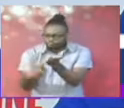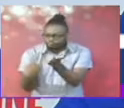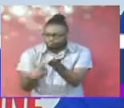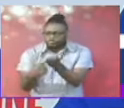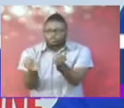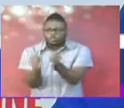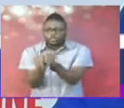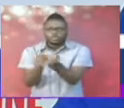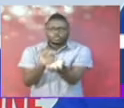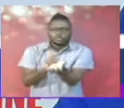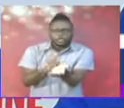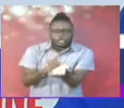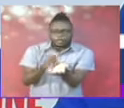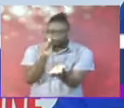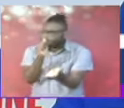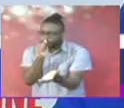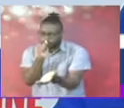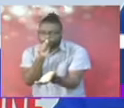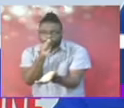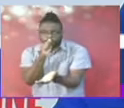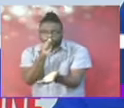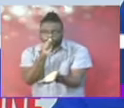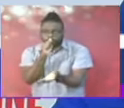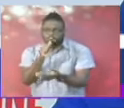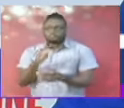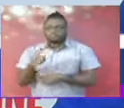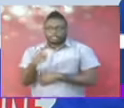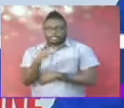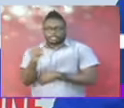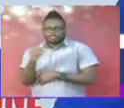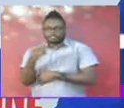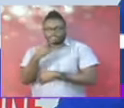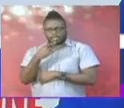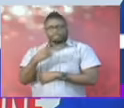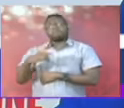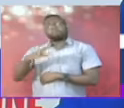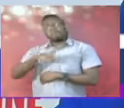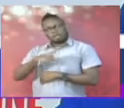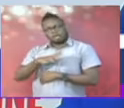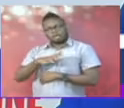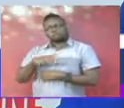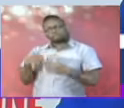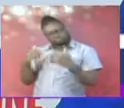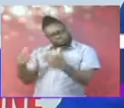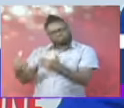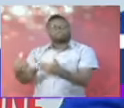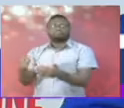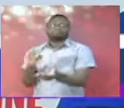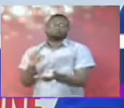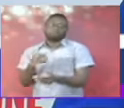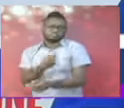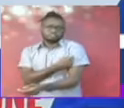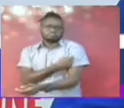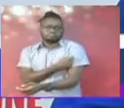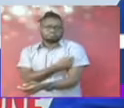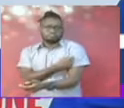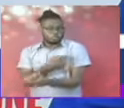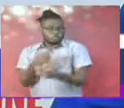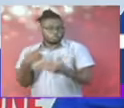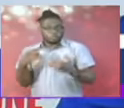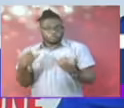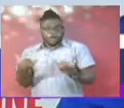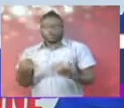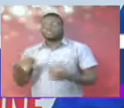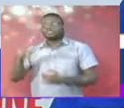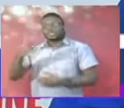having received the 2nd dose of the AstraZeneca vaccine on July 7th. I really want to commend the